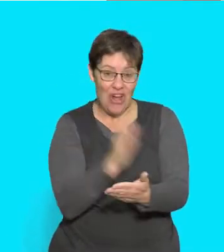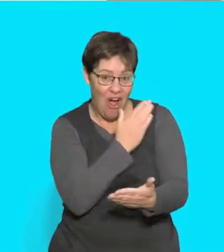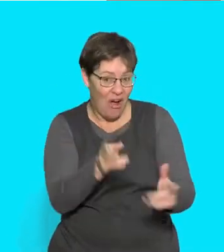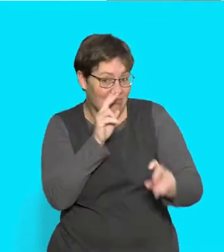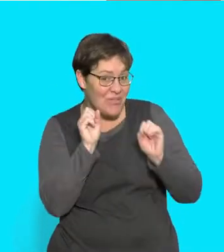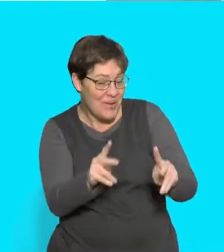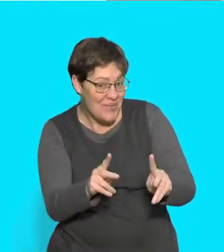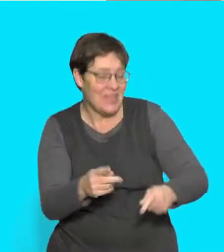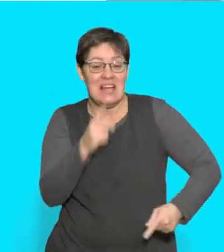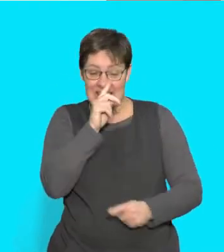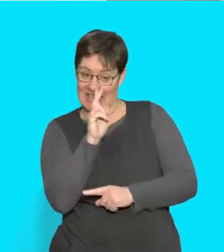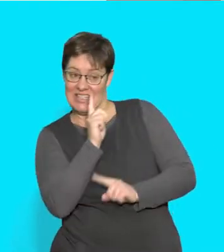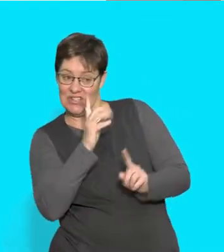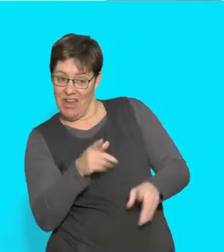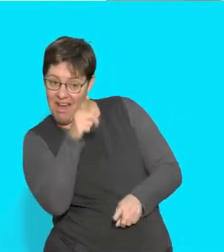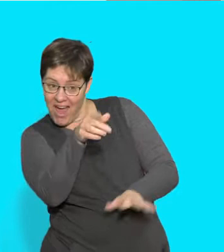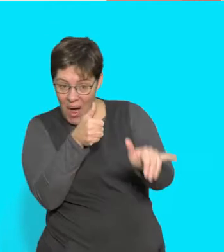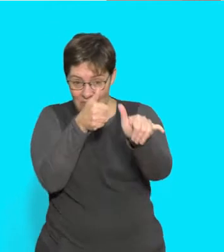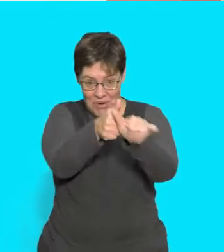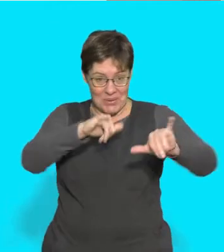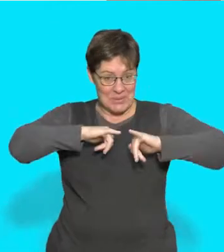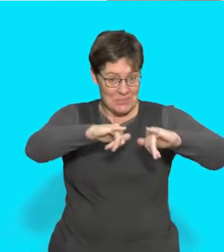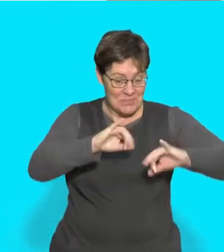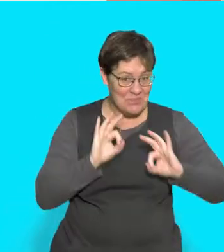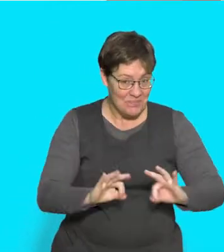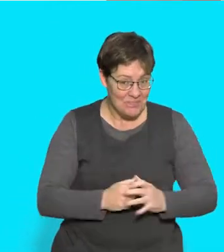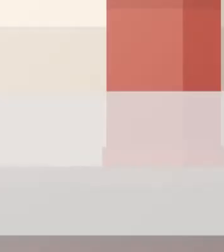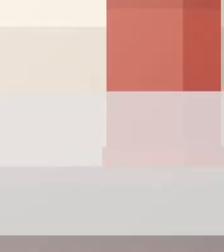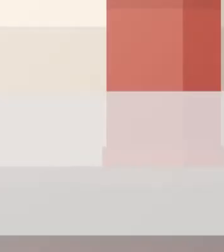Watch your teacher and do the actions as we sing together.